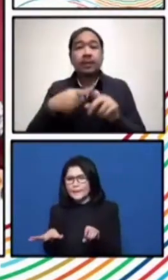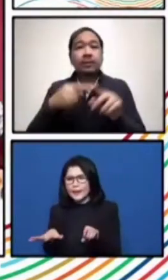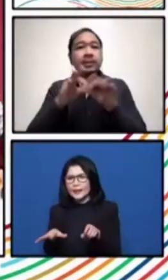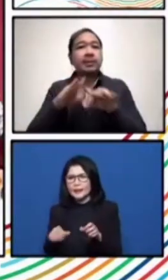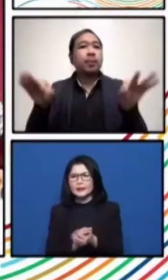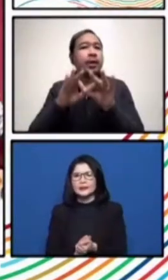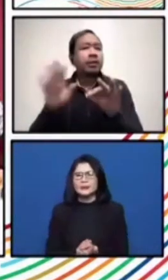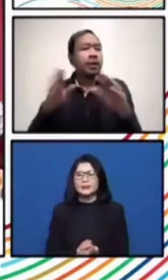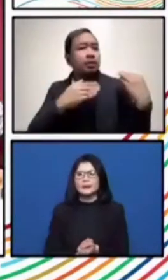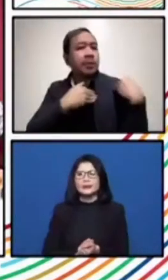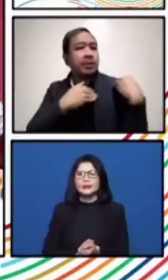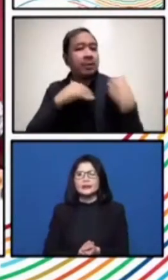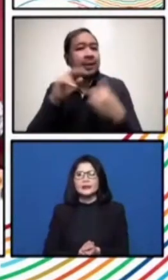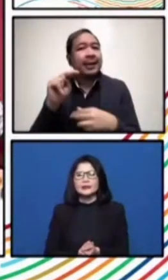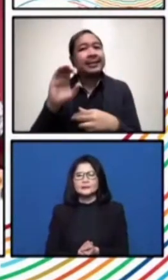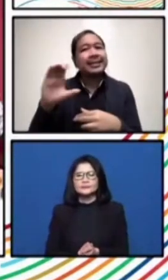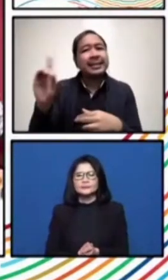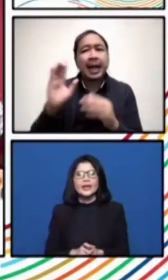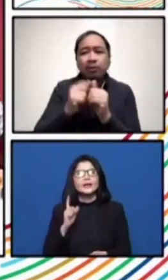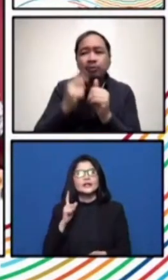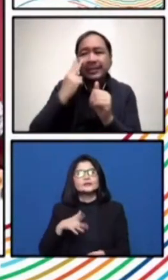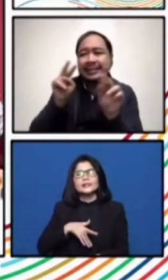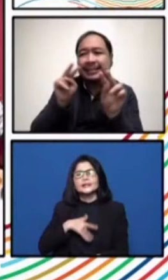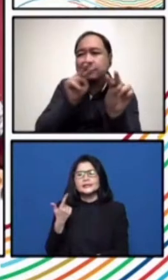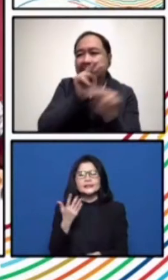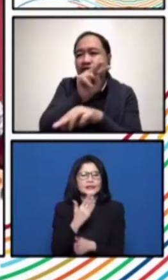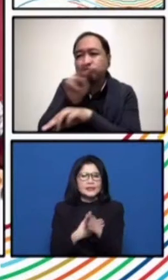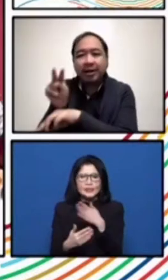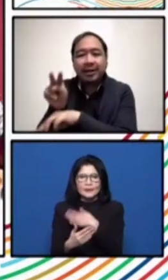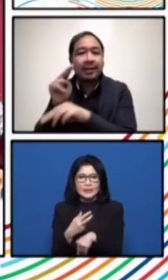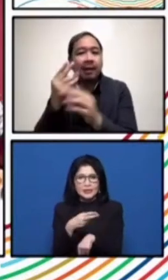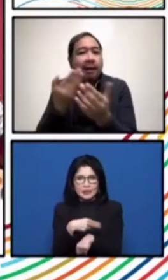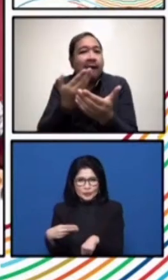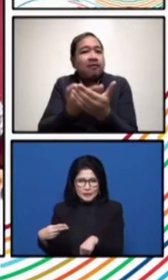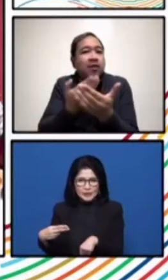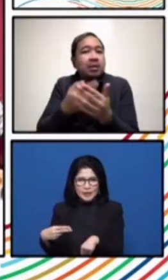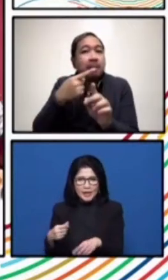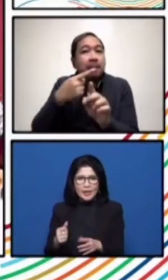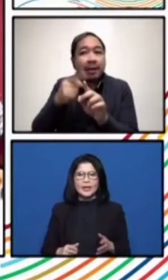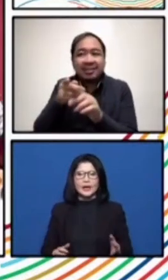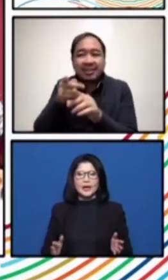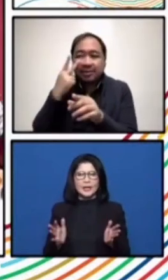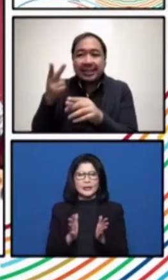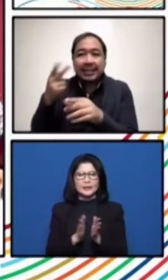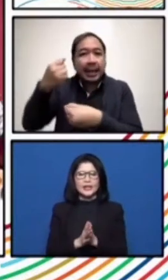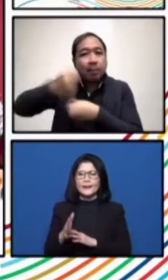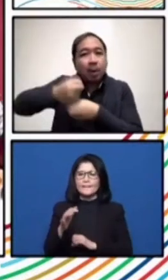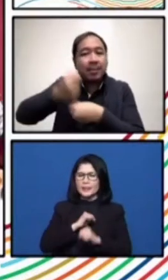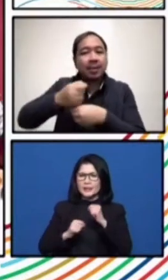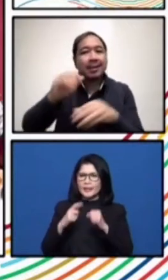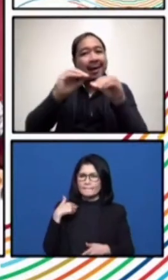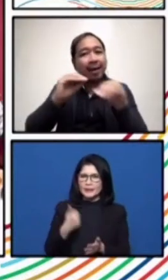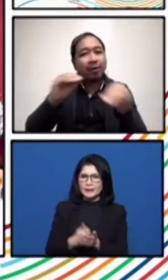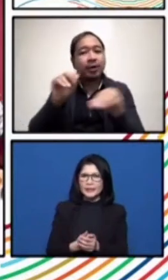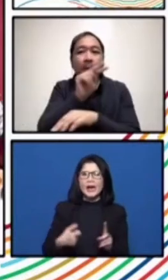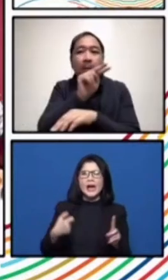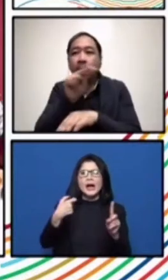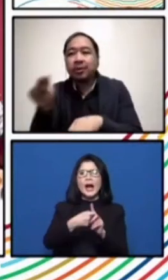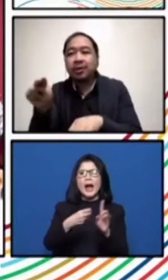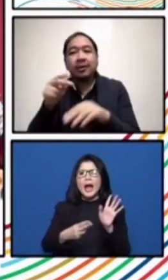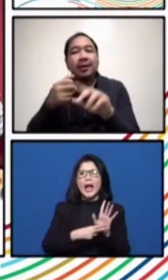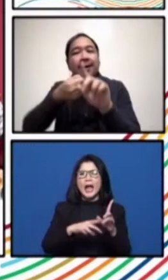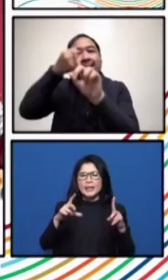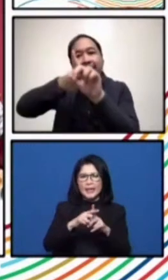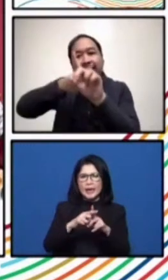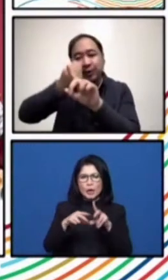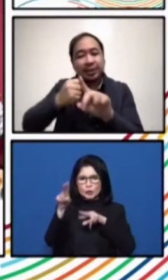developing and tracking the evidence developing new programs in areas like employment and education monitoring and advocacy